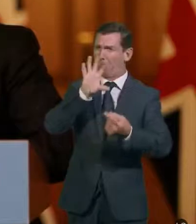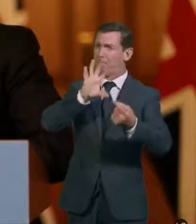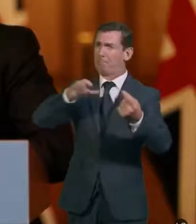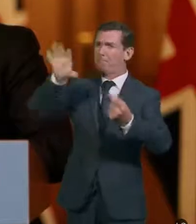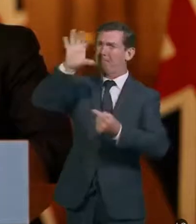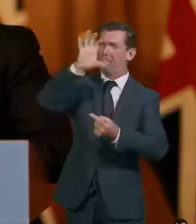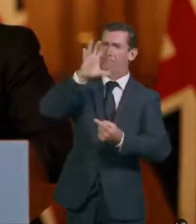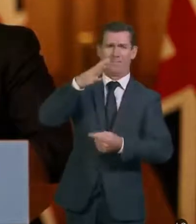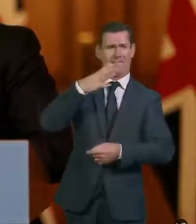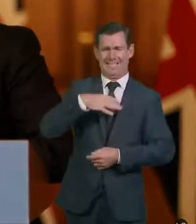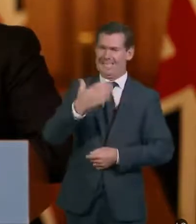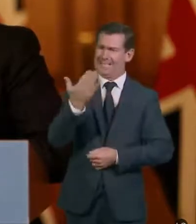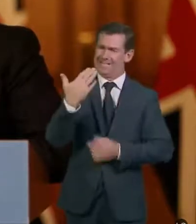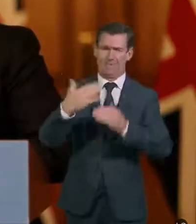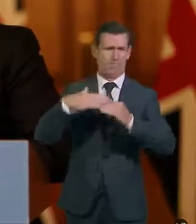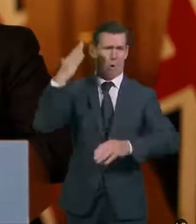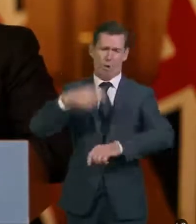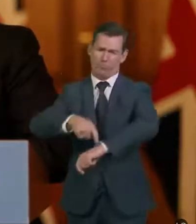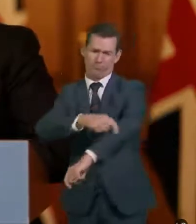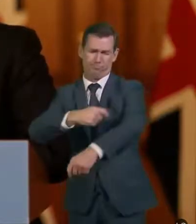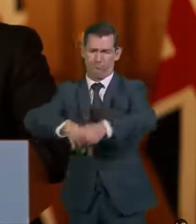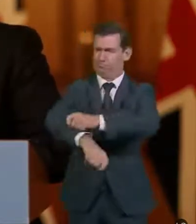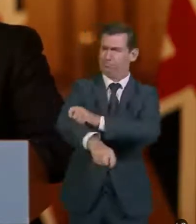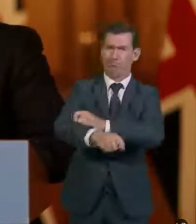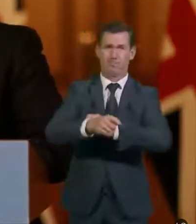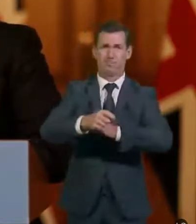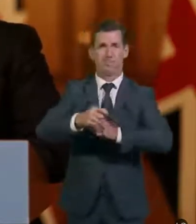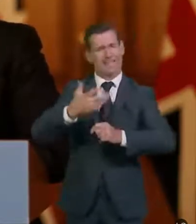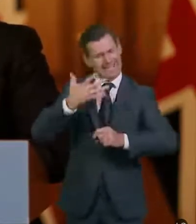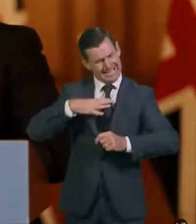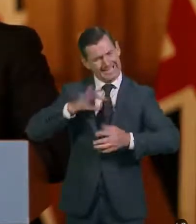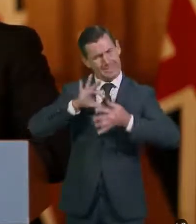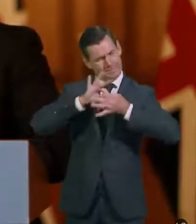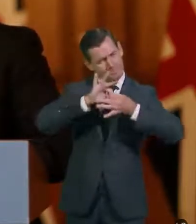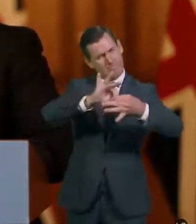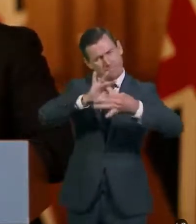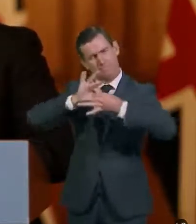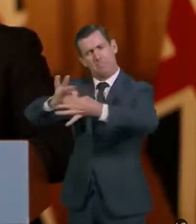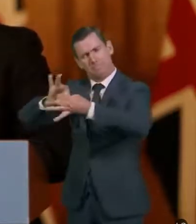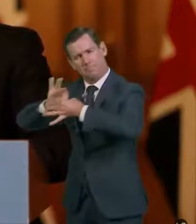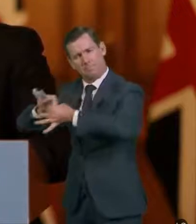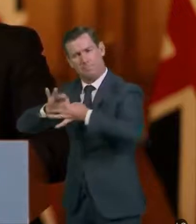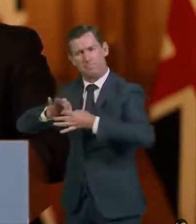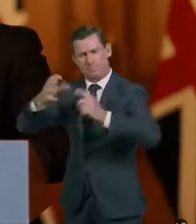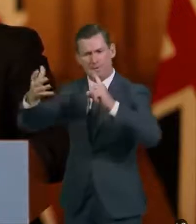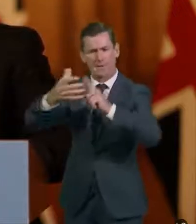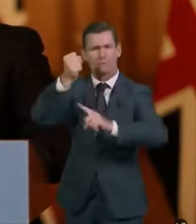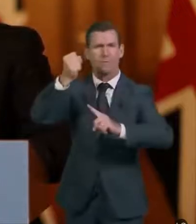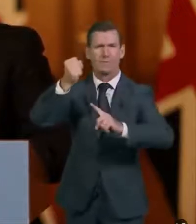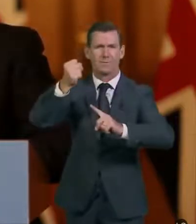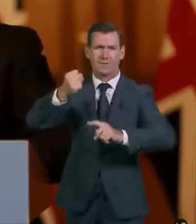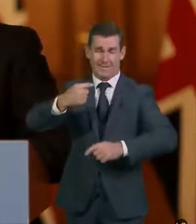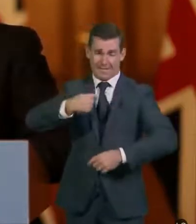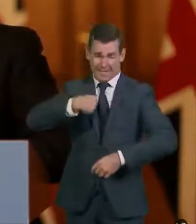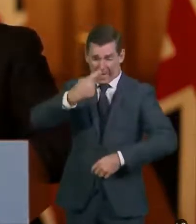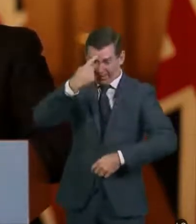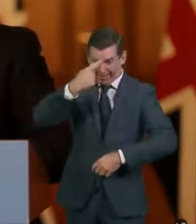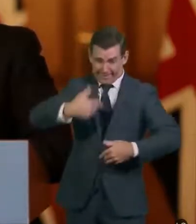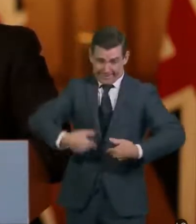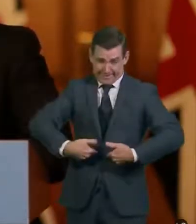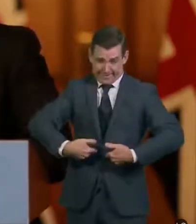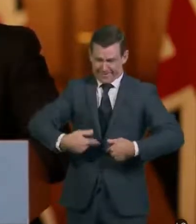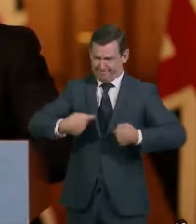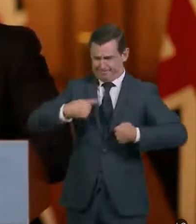take everybody working together to achieve it. But I think, as my judgment is, that it's better to go for that